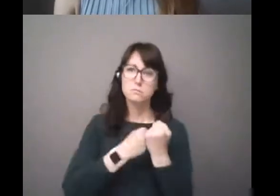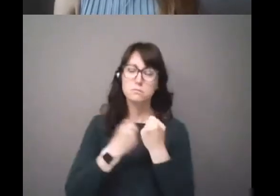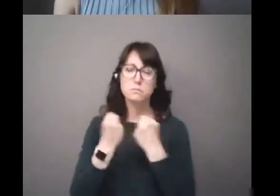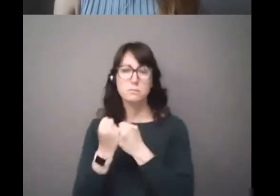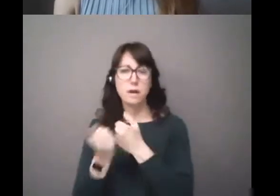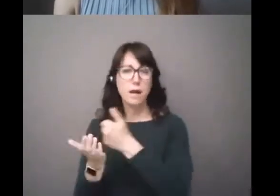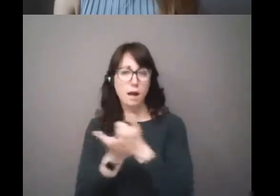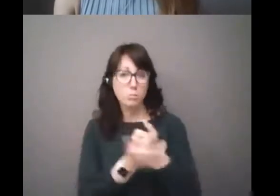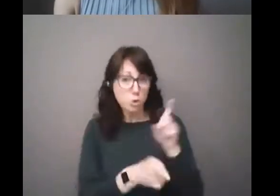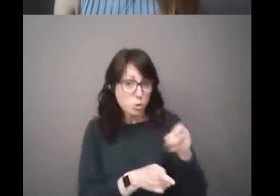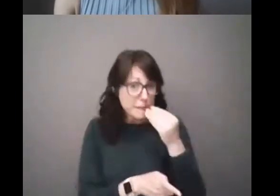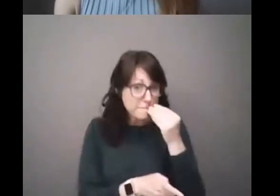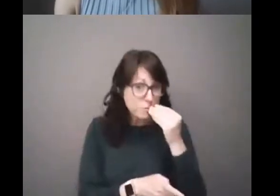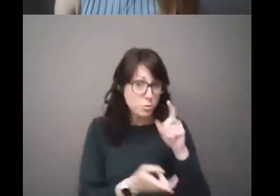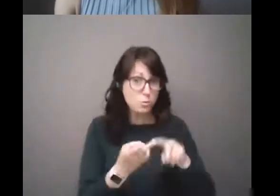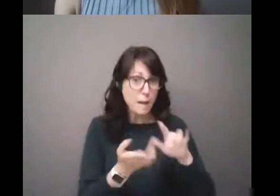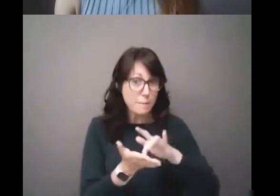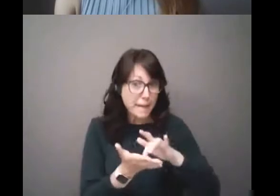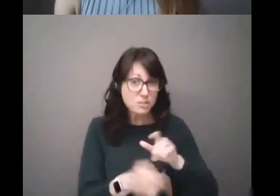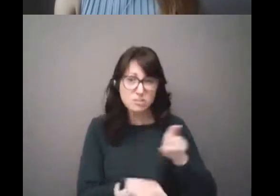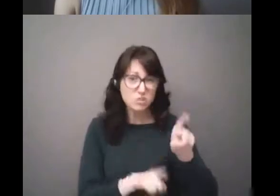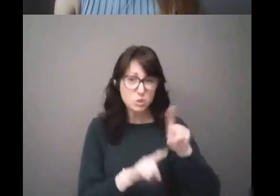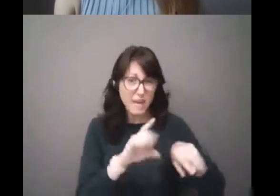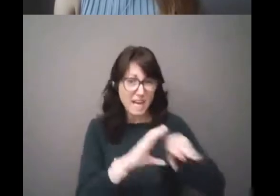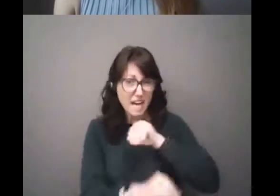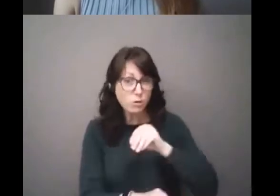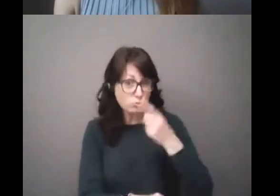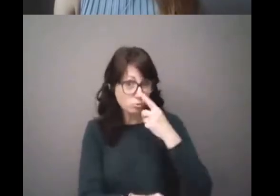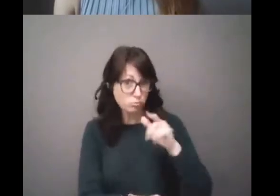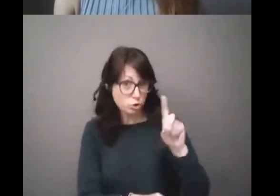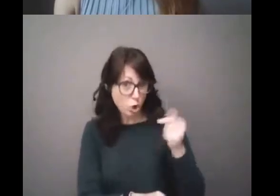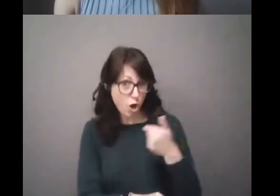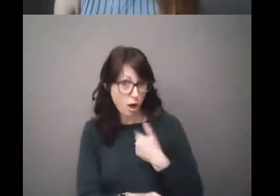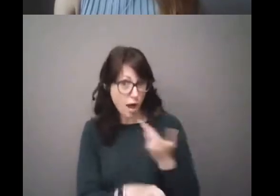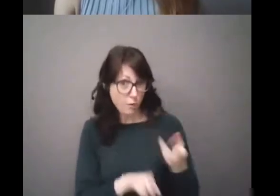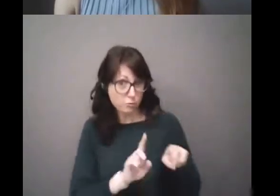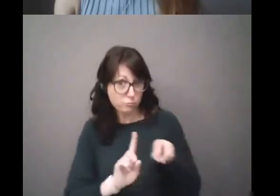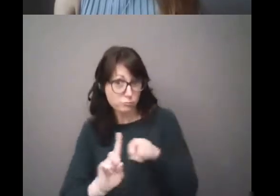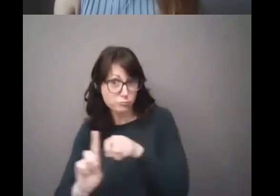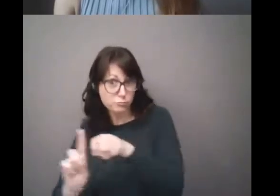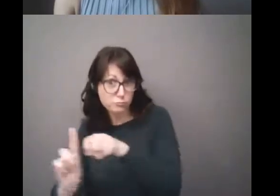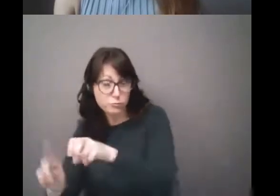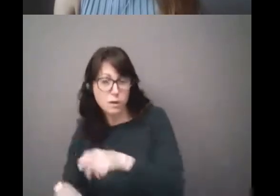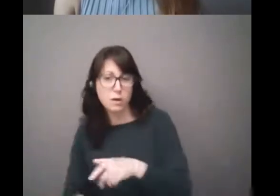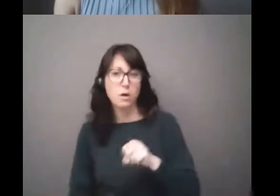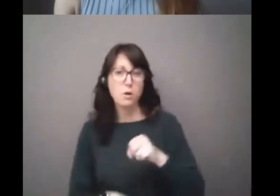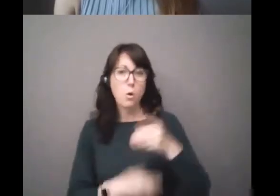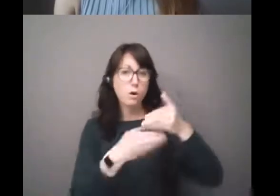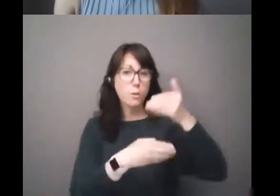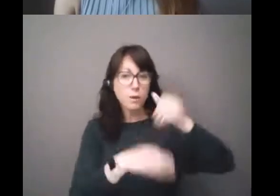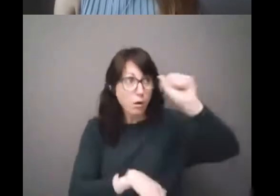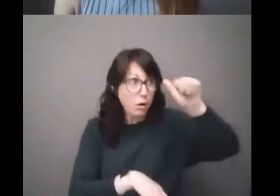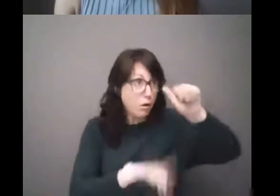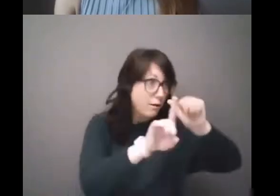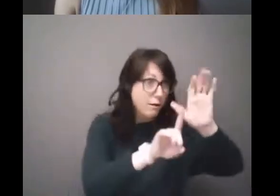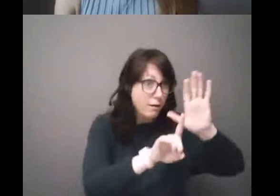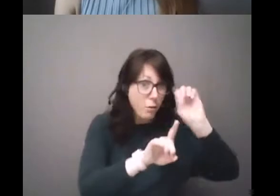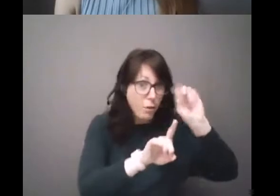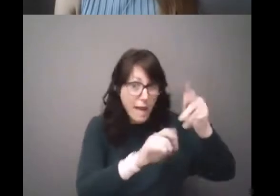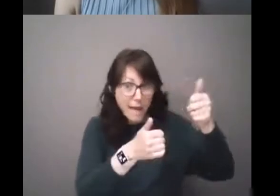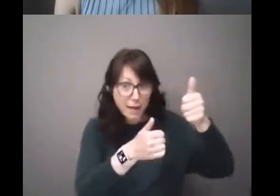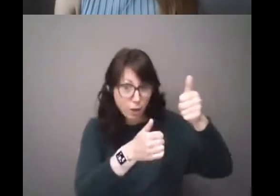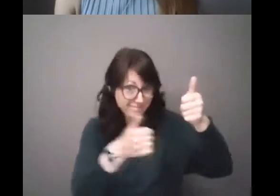them food or medication or walking their dog or, you know, just, you know, going to a window and saying hello. We're seeing